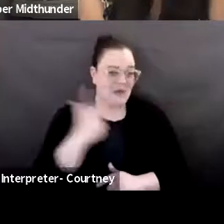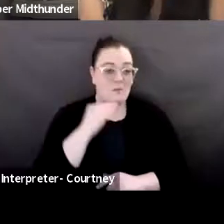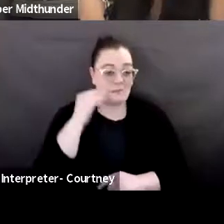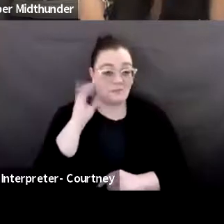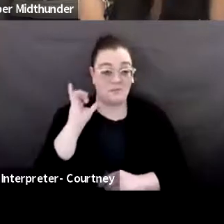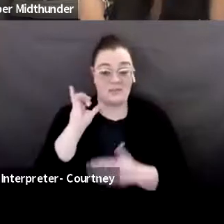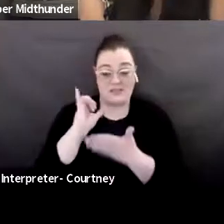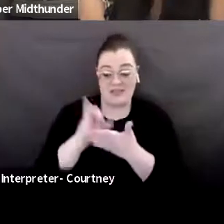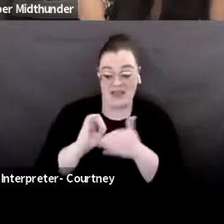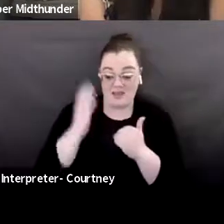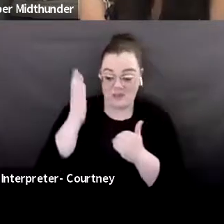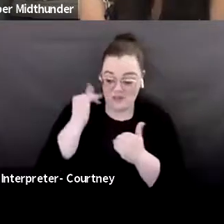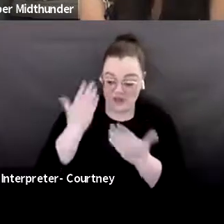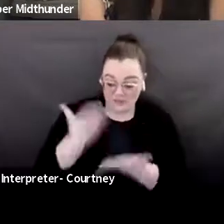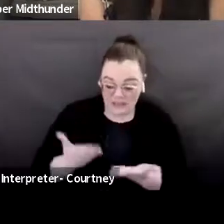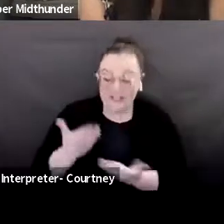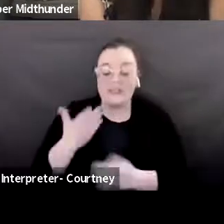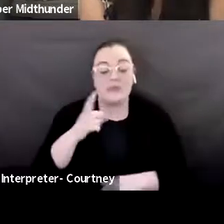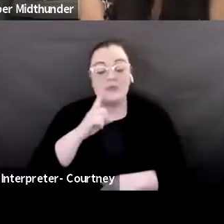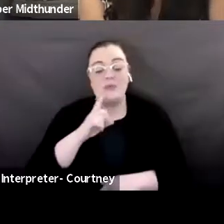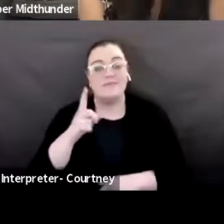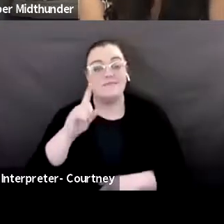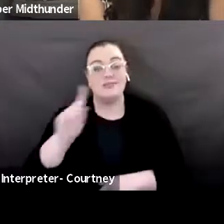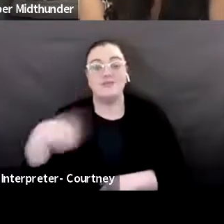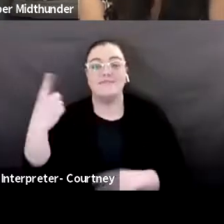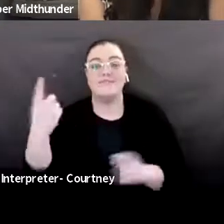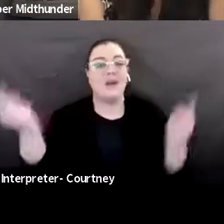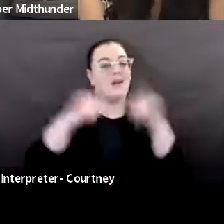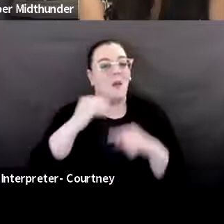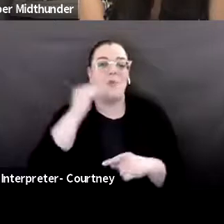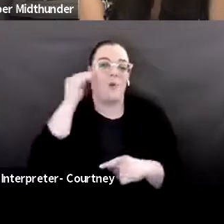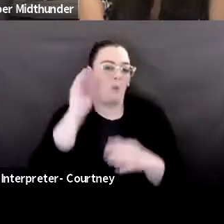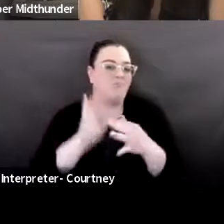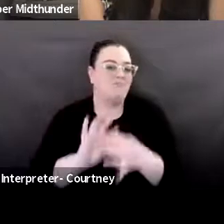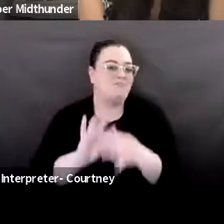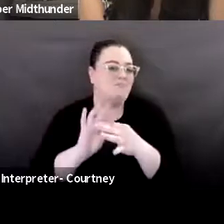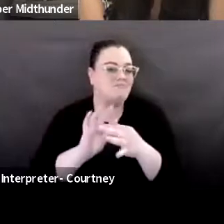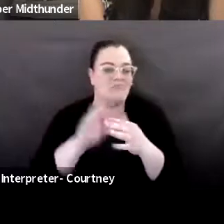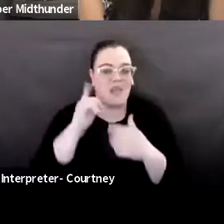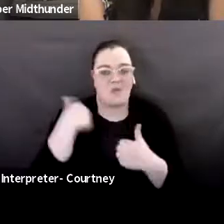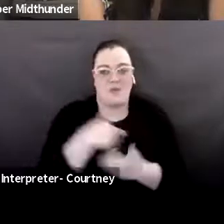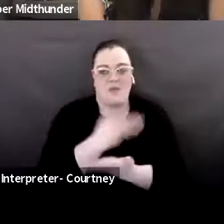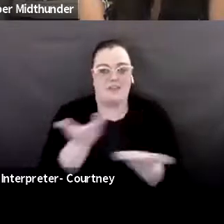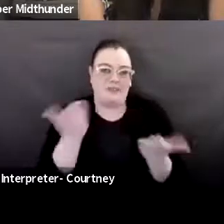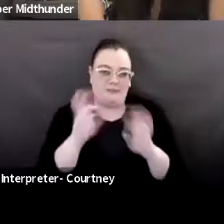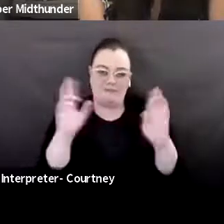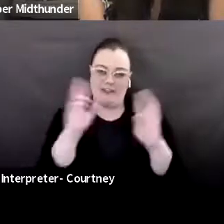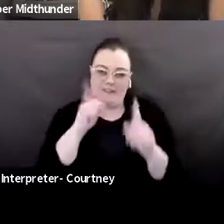here. And so just come home, folks, come home. And we'll be here with open arms.